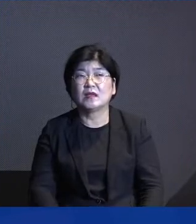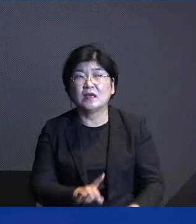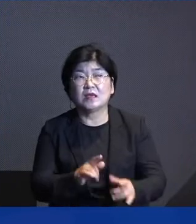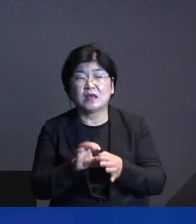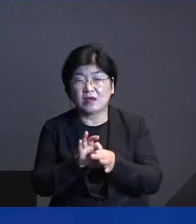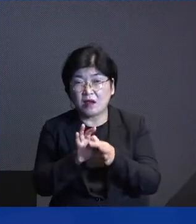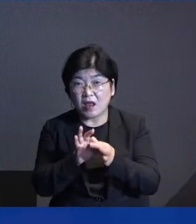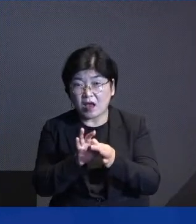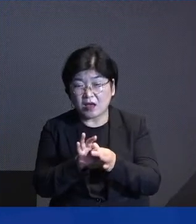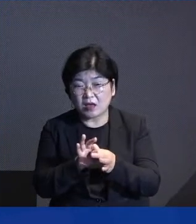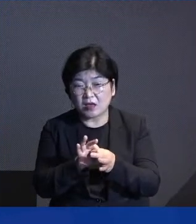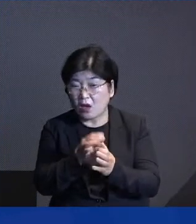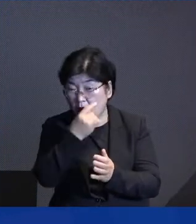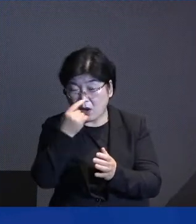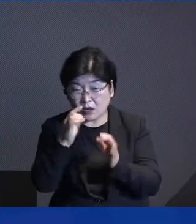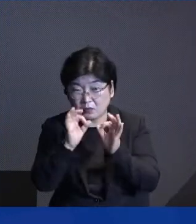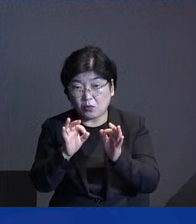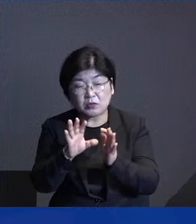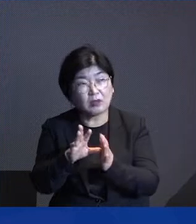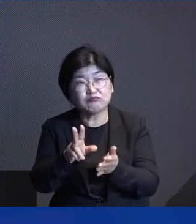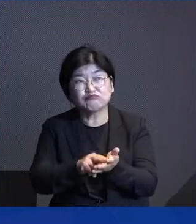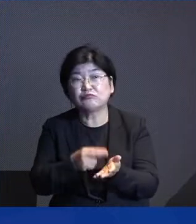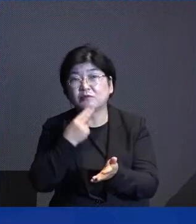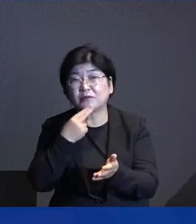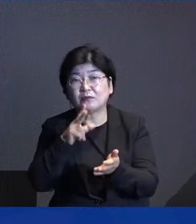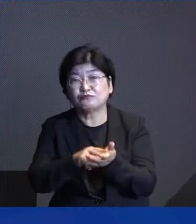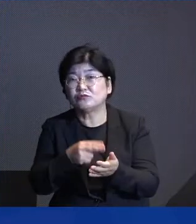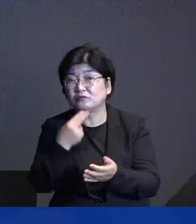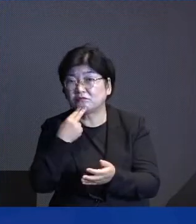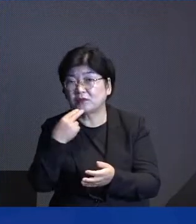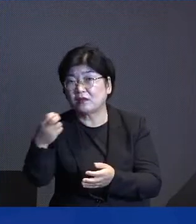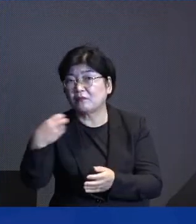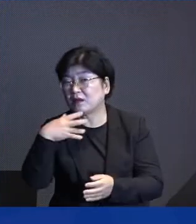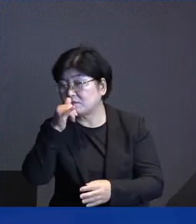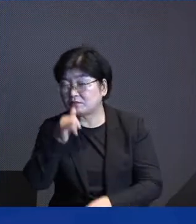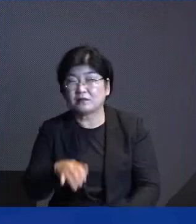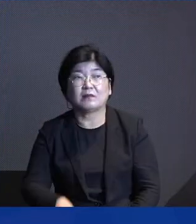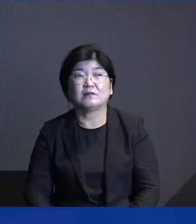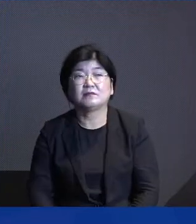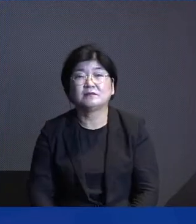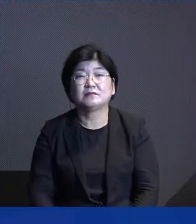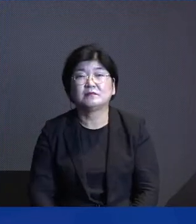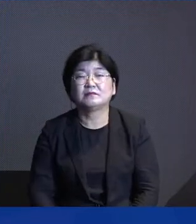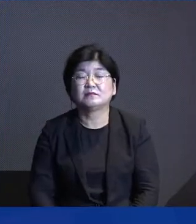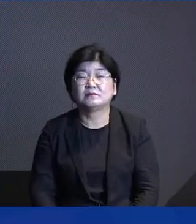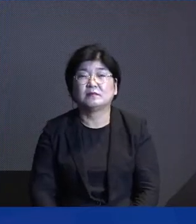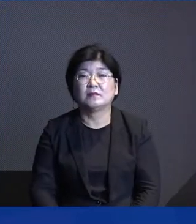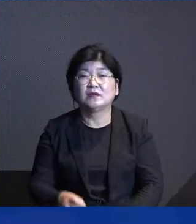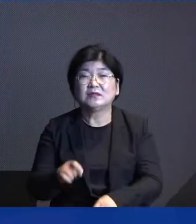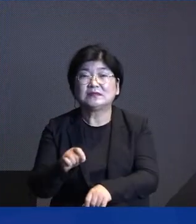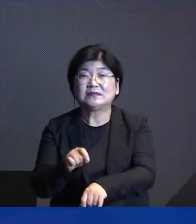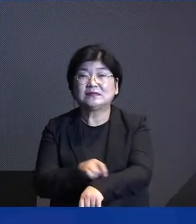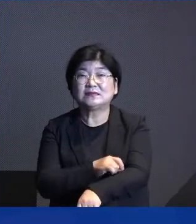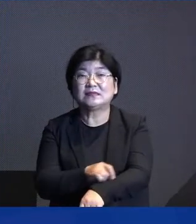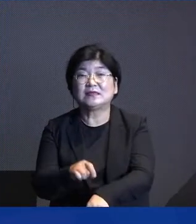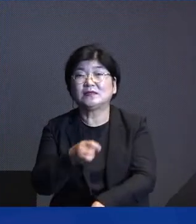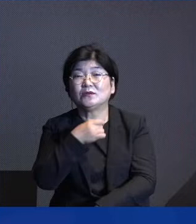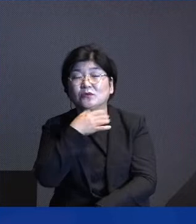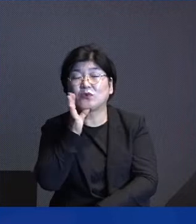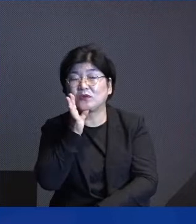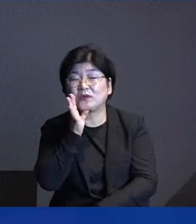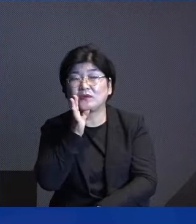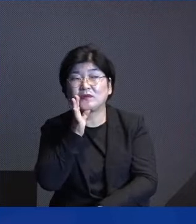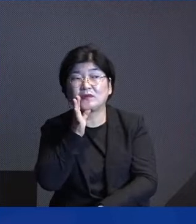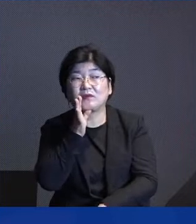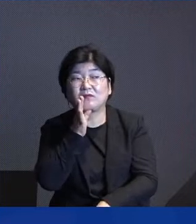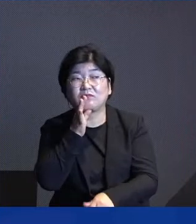on the fact that elder abuse does have a particular definition, and it's not an abstract term. So